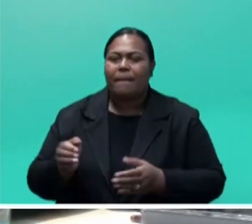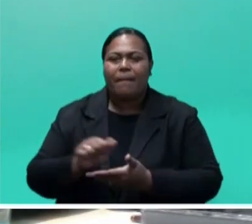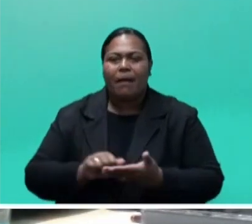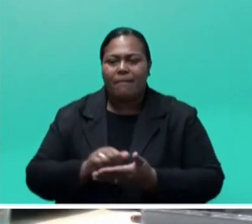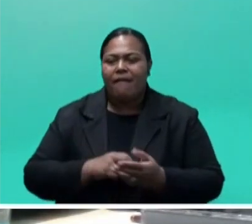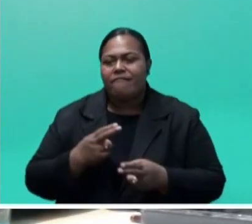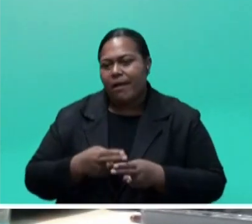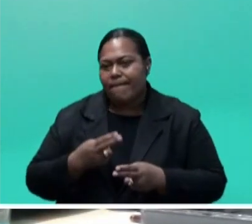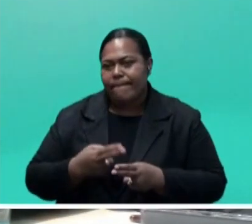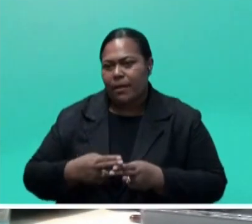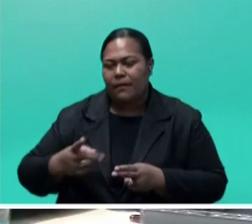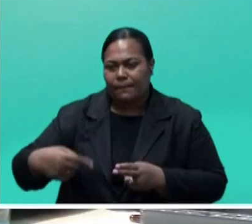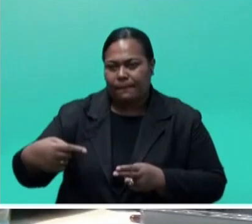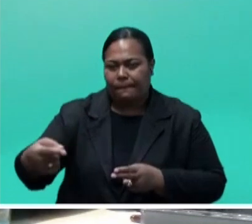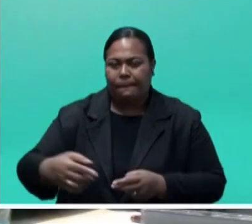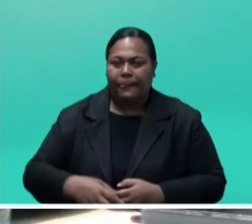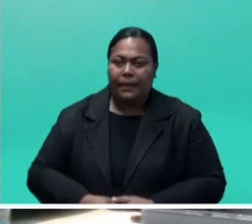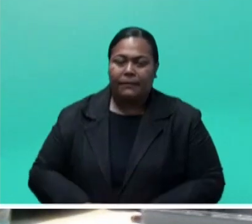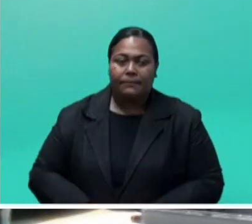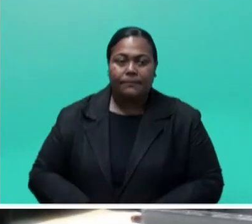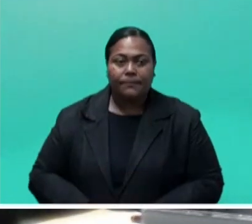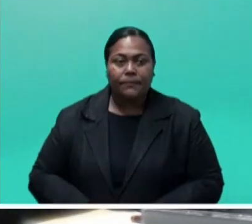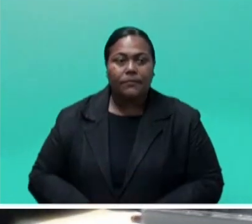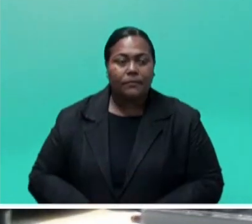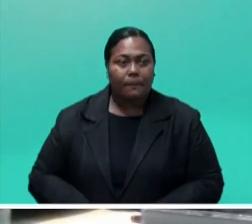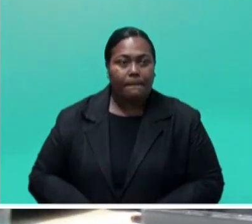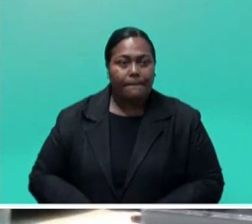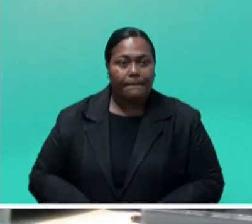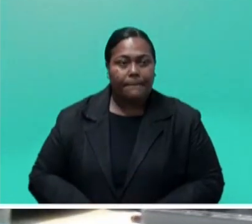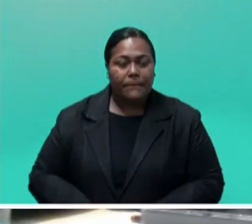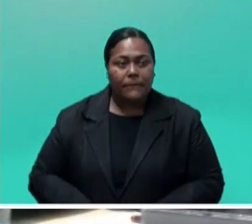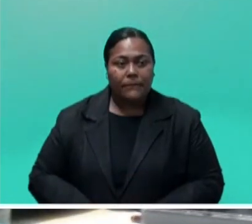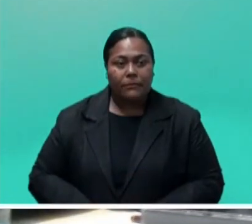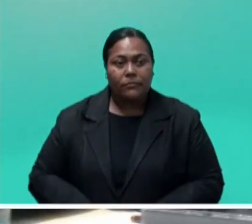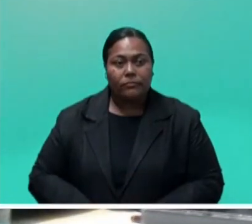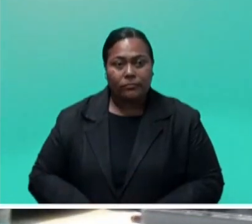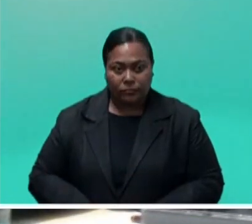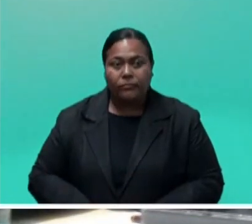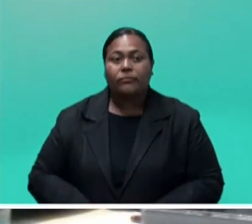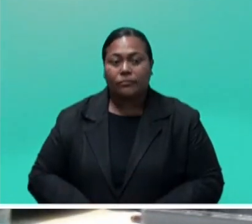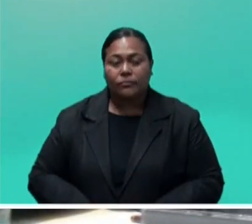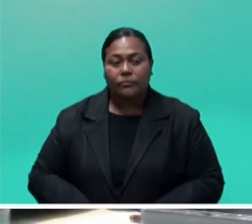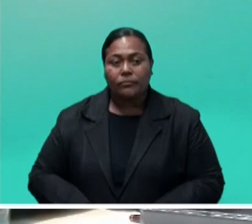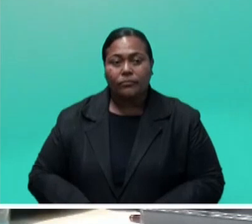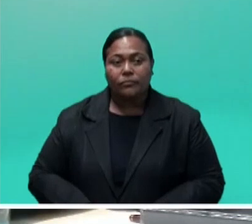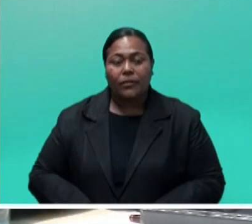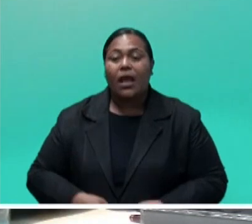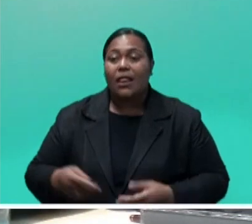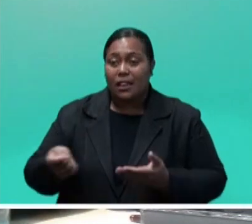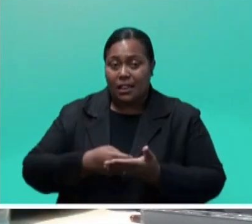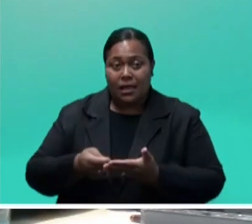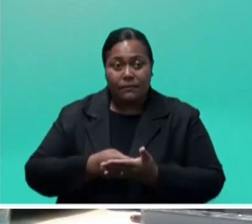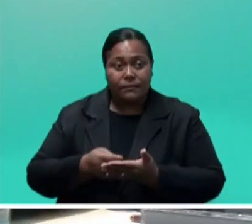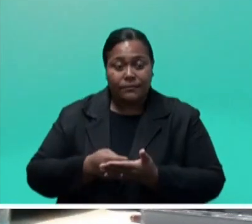I'm grateful, Mr. Speaker, say, Honorable Ifremi Vasu has supported issuing of leases on a longer term for